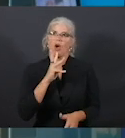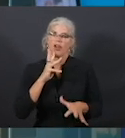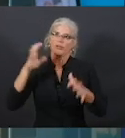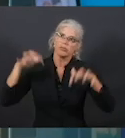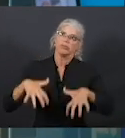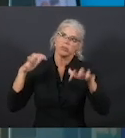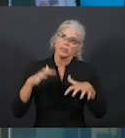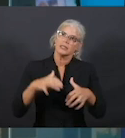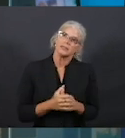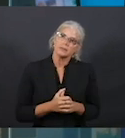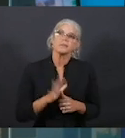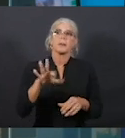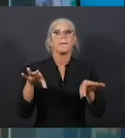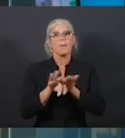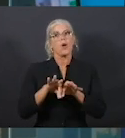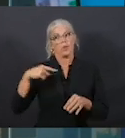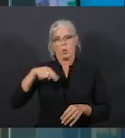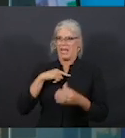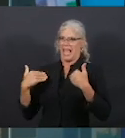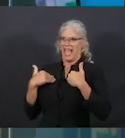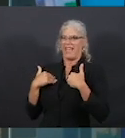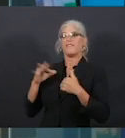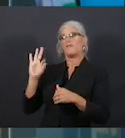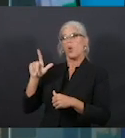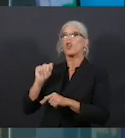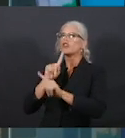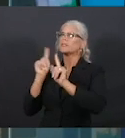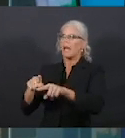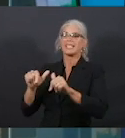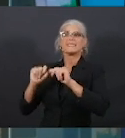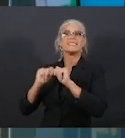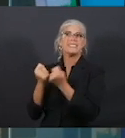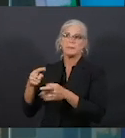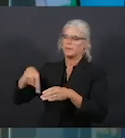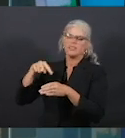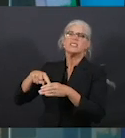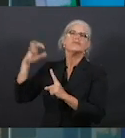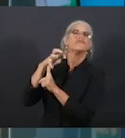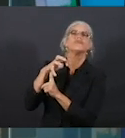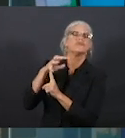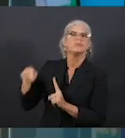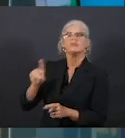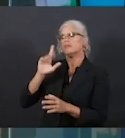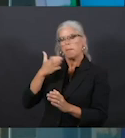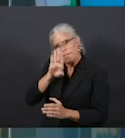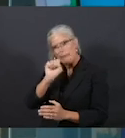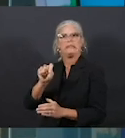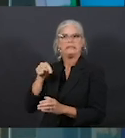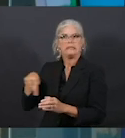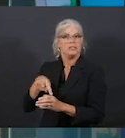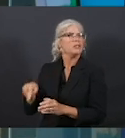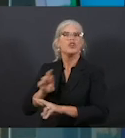State Emergency Response Team are the best of the best. They have been diligently working since last week and through the weekend to ensure that the state is ready to respond to